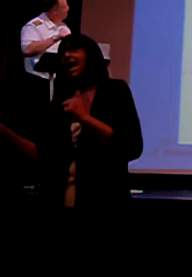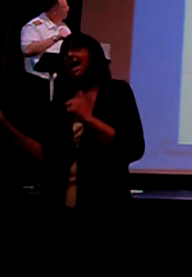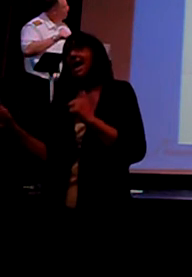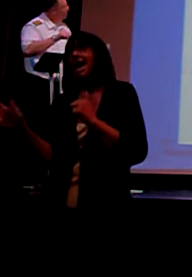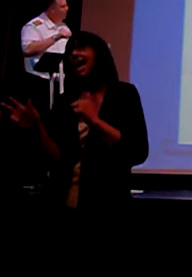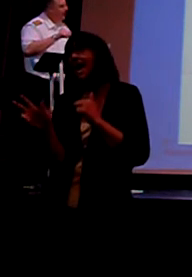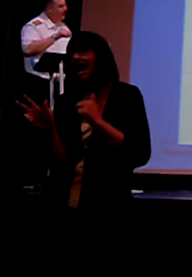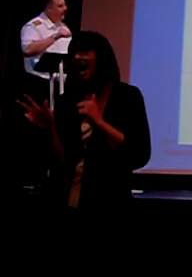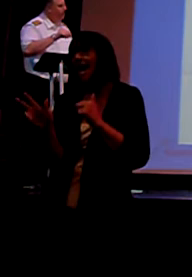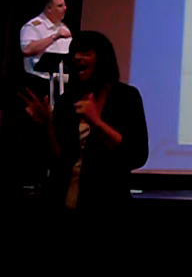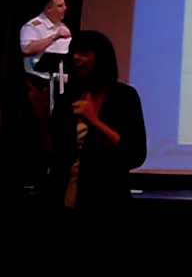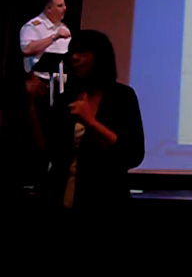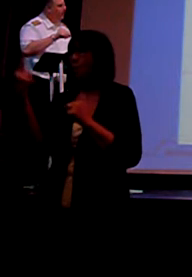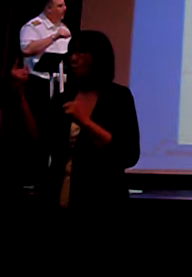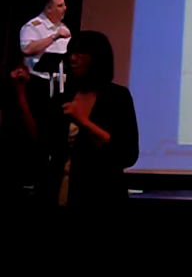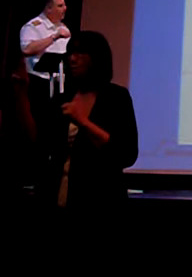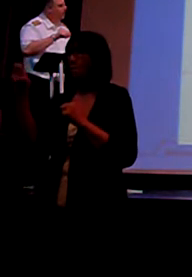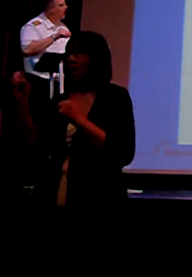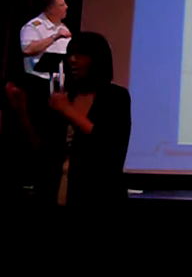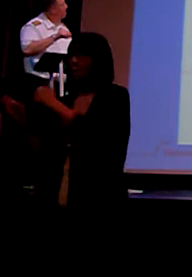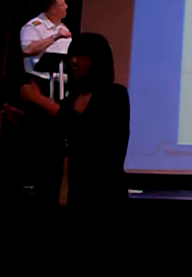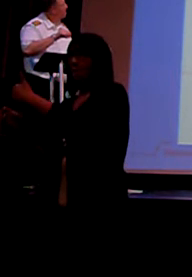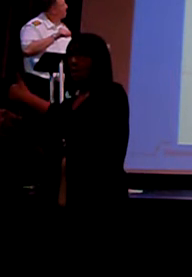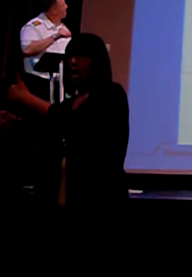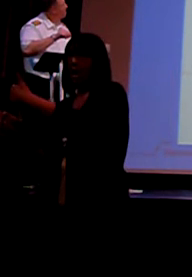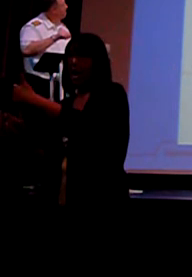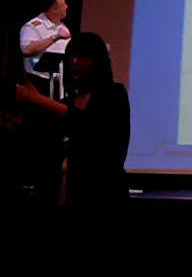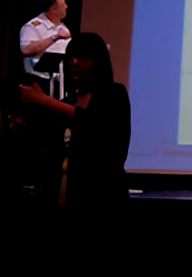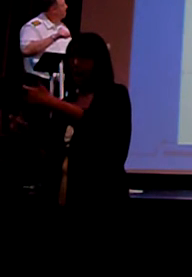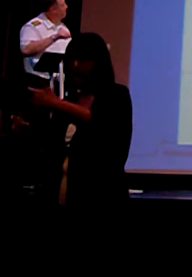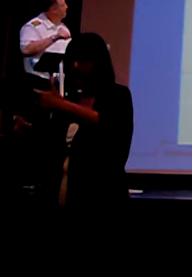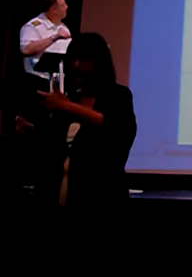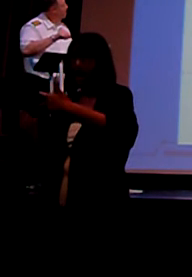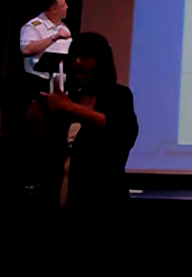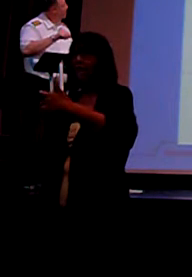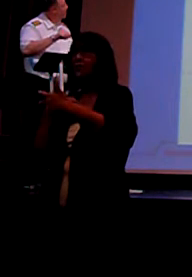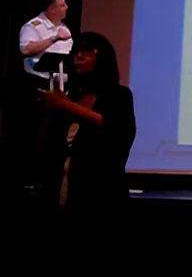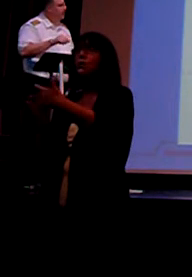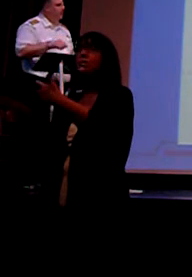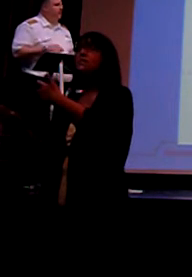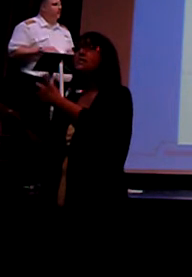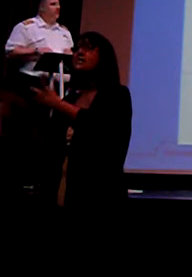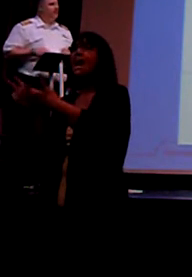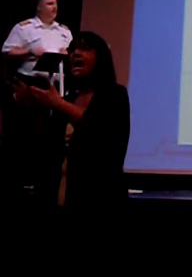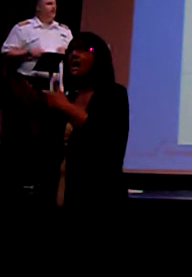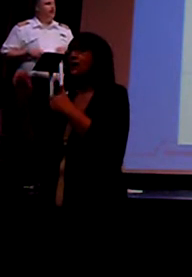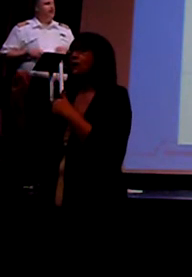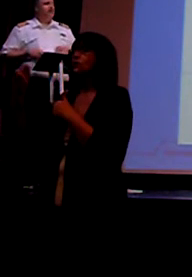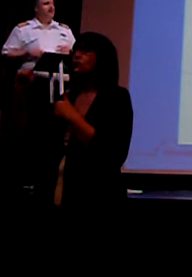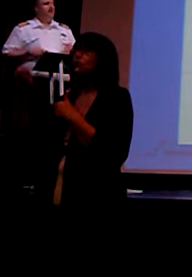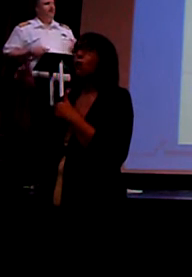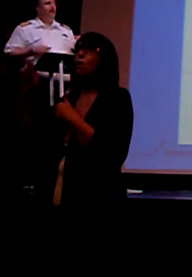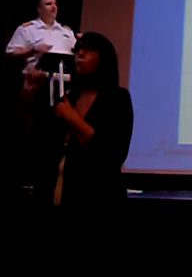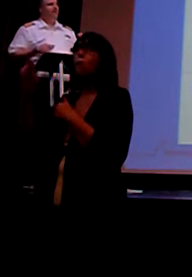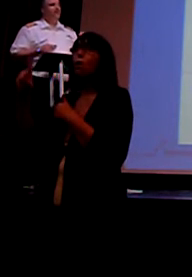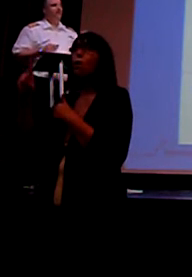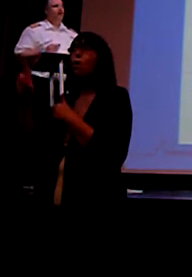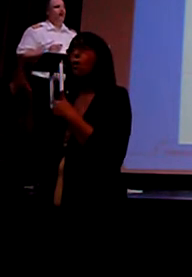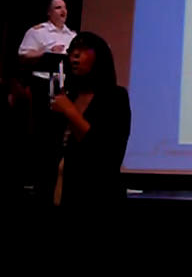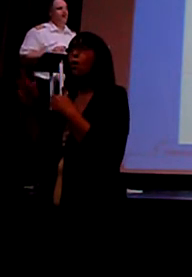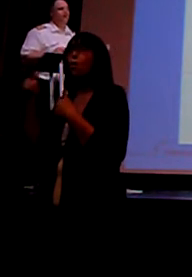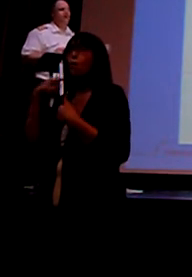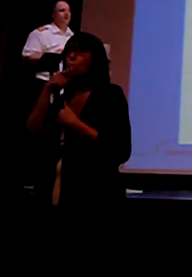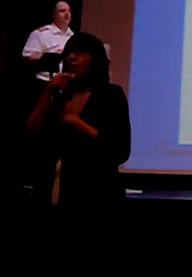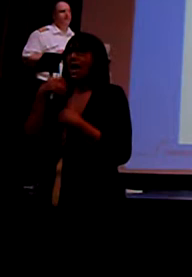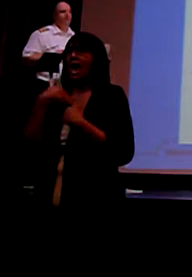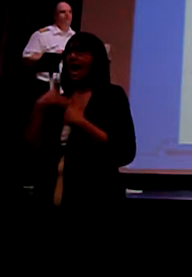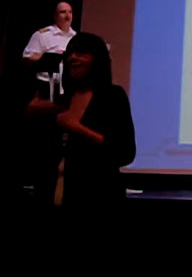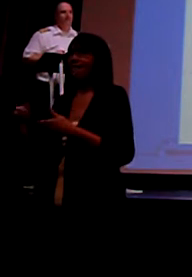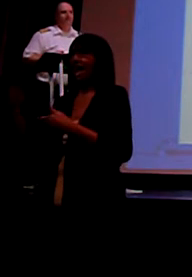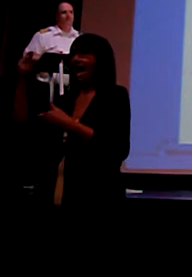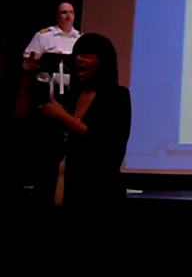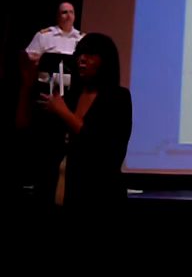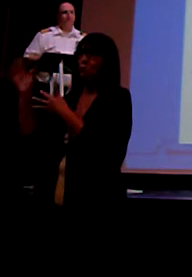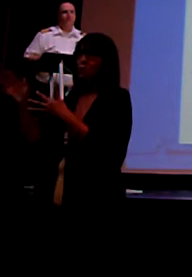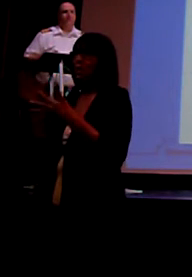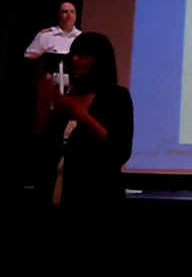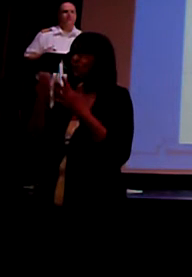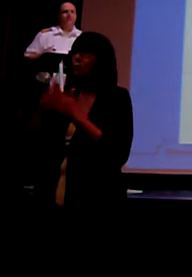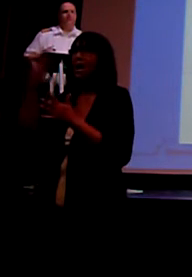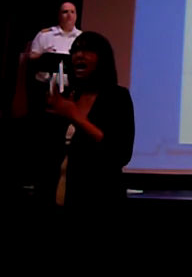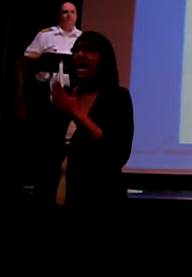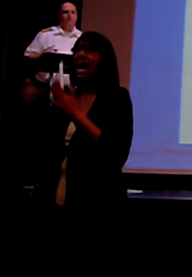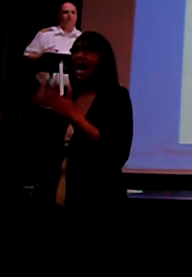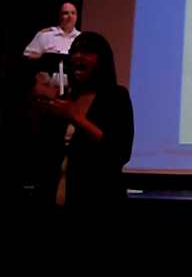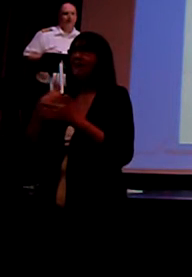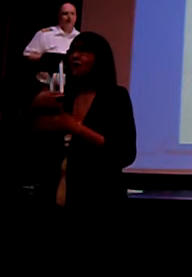approximately 1 mile that we are backing, and then we dock starboard alongside here. The reason for that is that we have very high winds here from time to time. It's